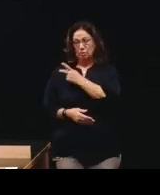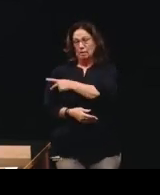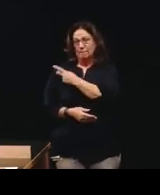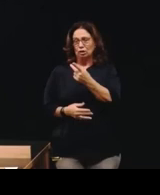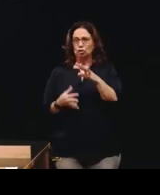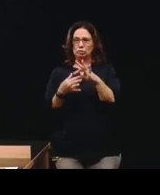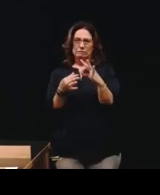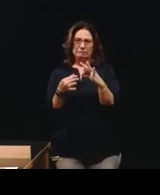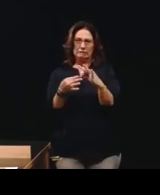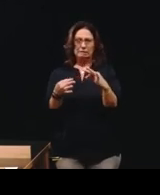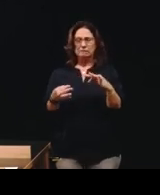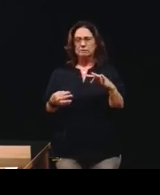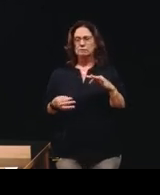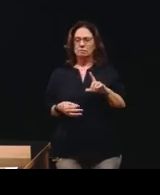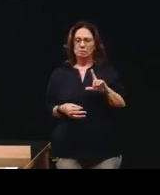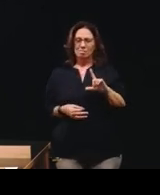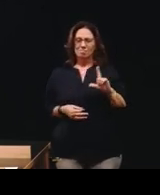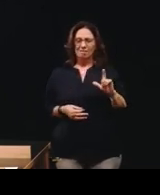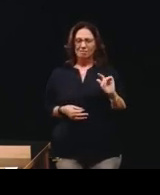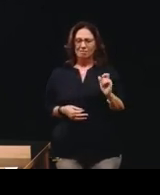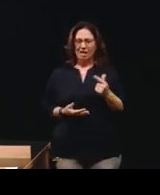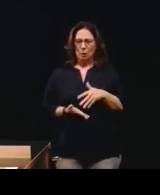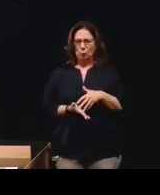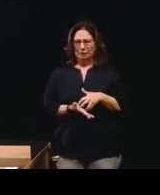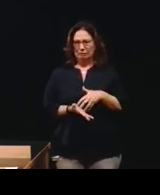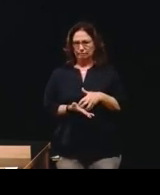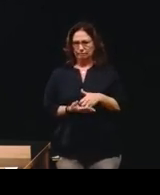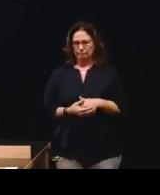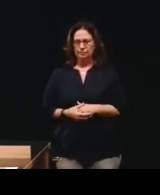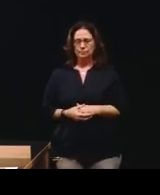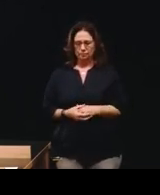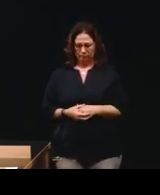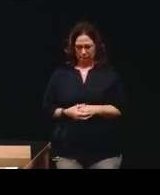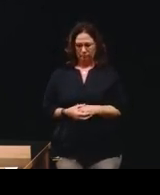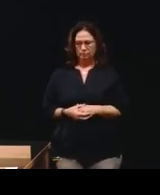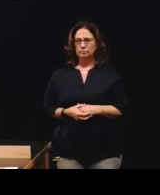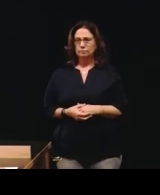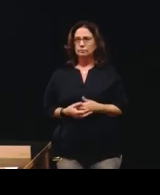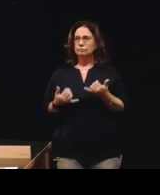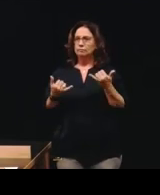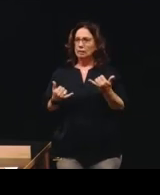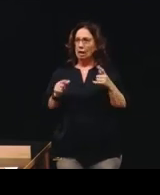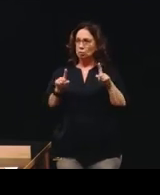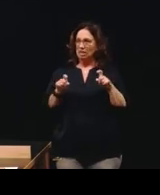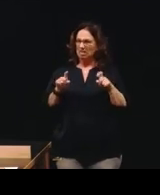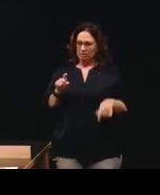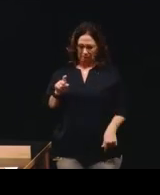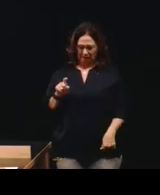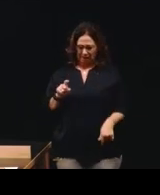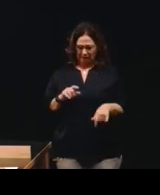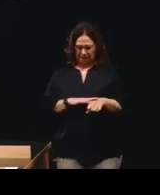patient reports weakness in his left leg. Okay, you now test for leg